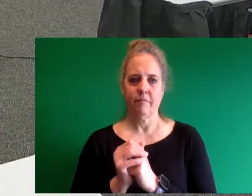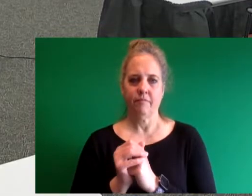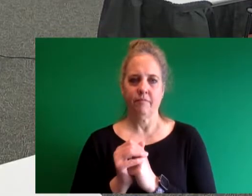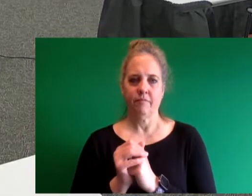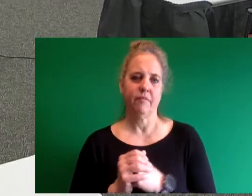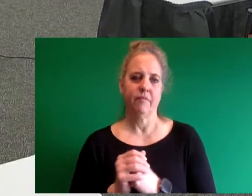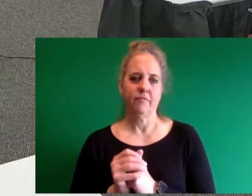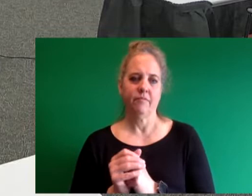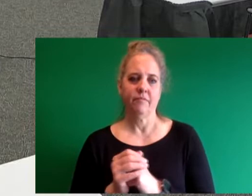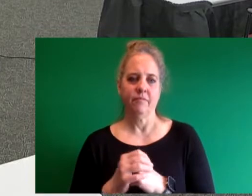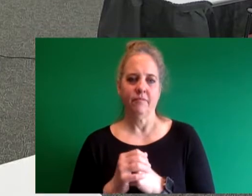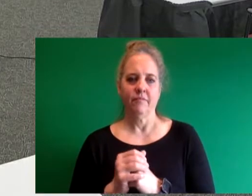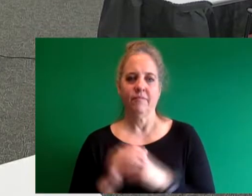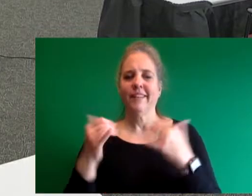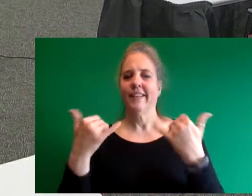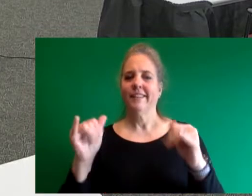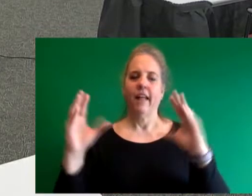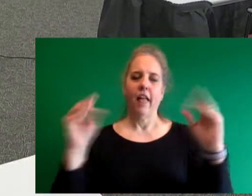Please.